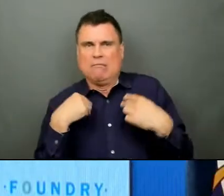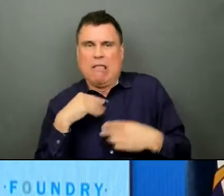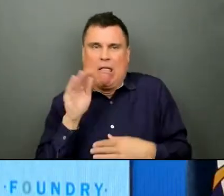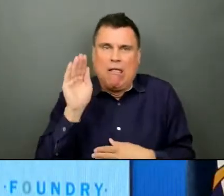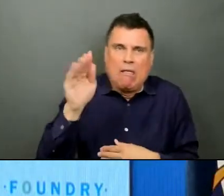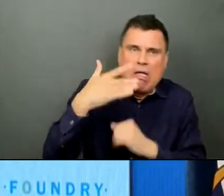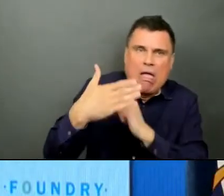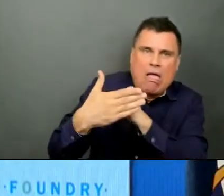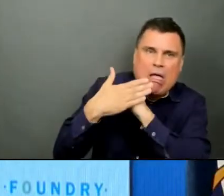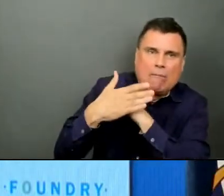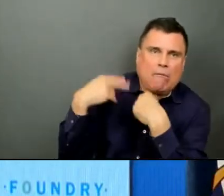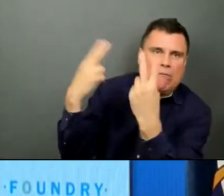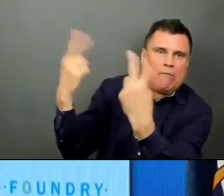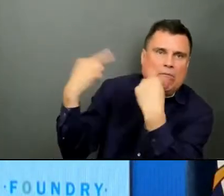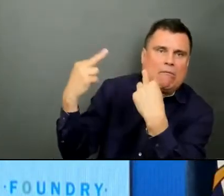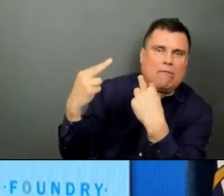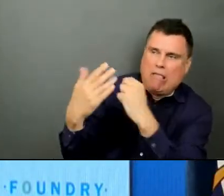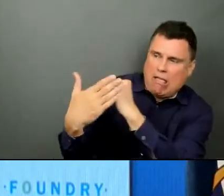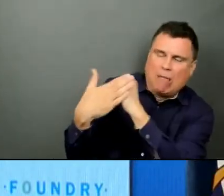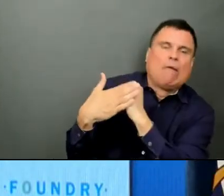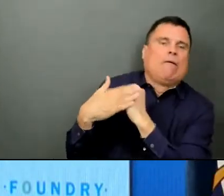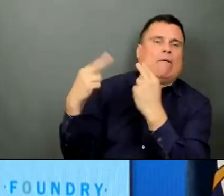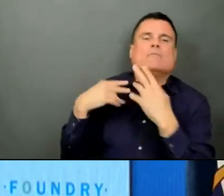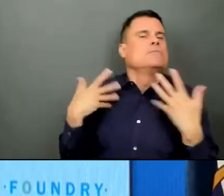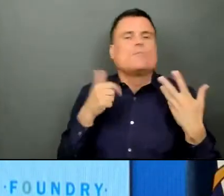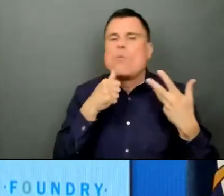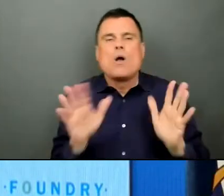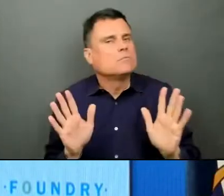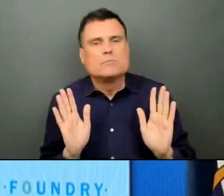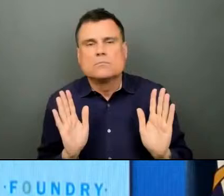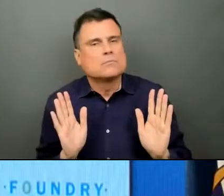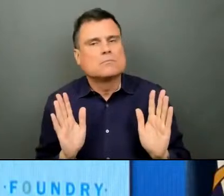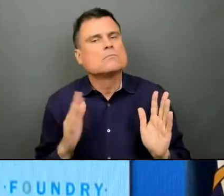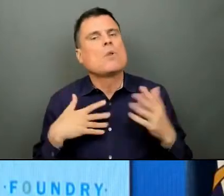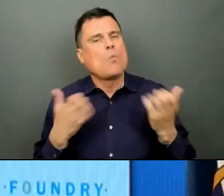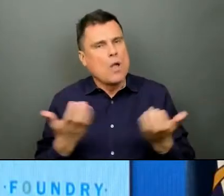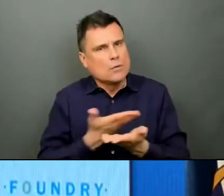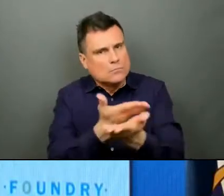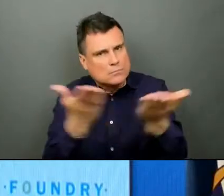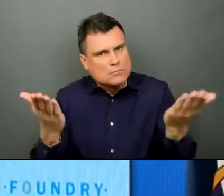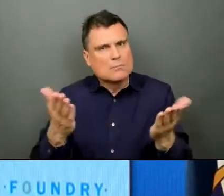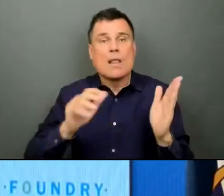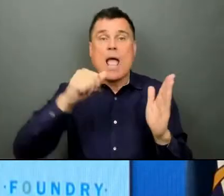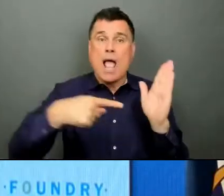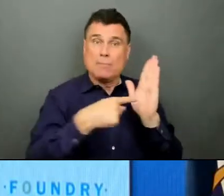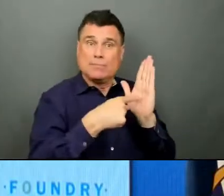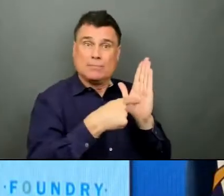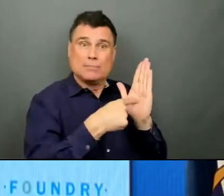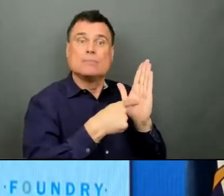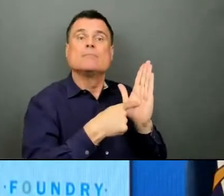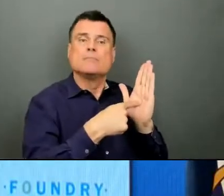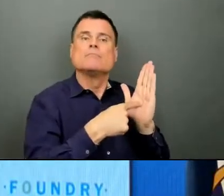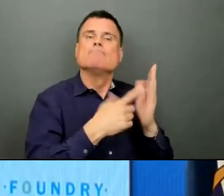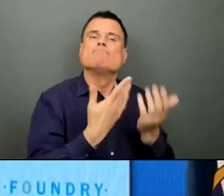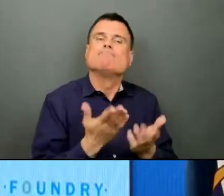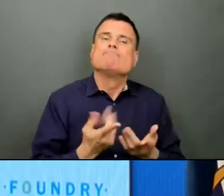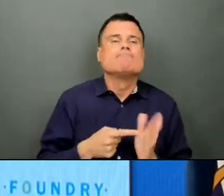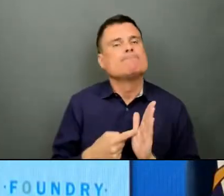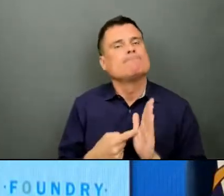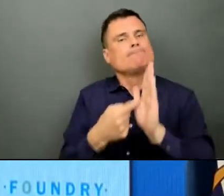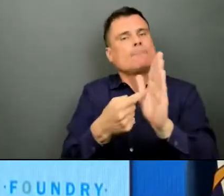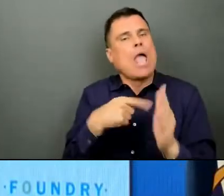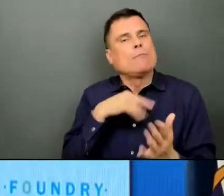system of care that meets people where they are at in their healing journey, where they are at in the province, and